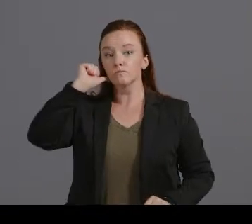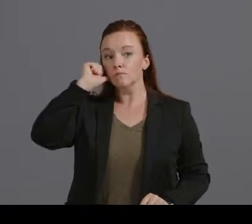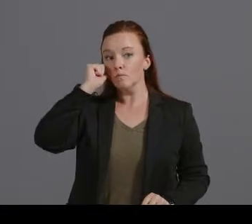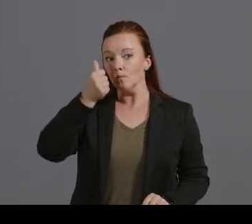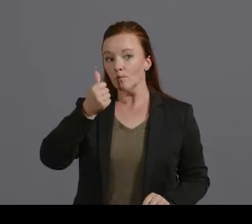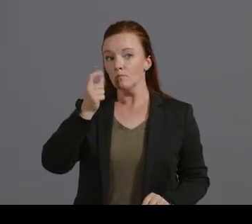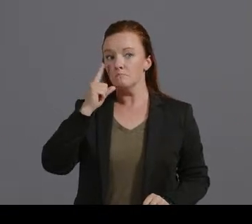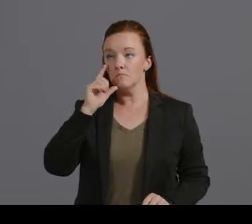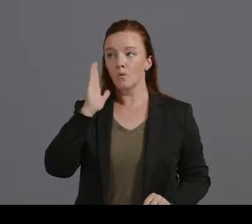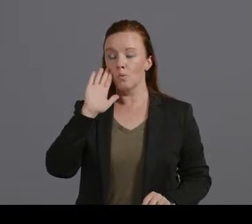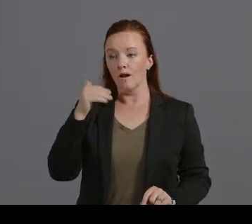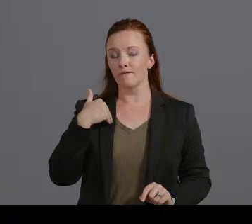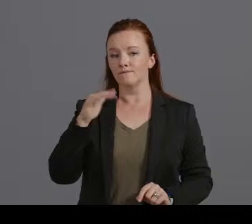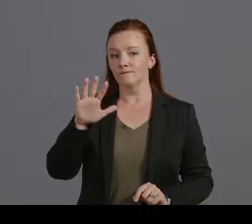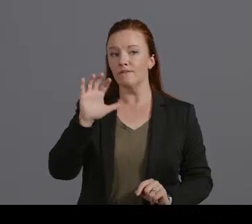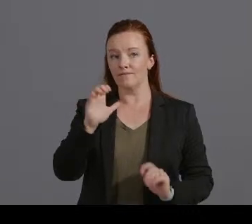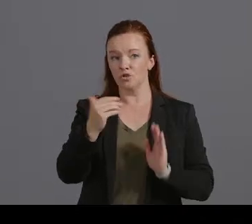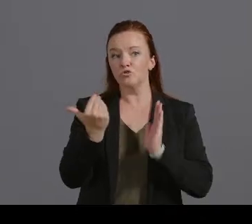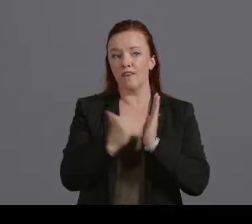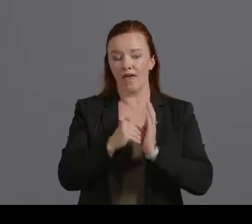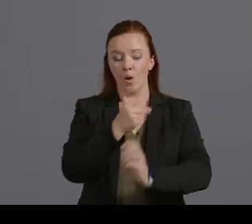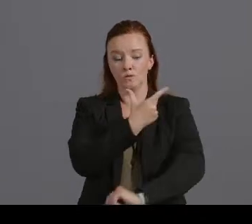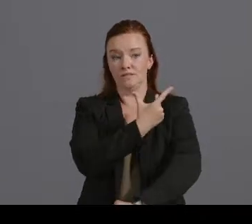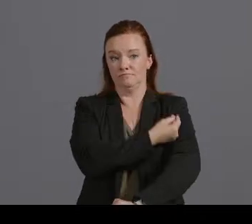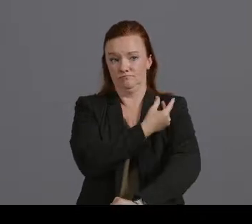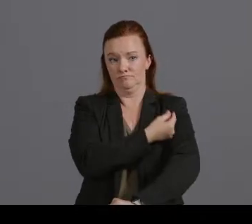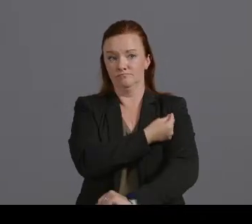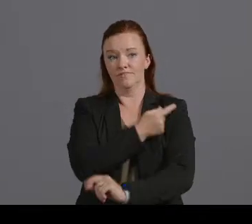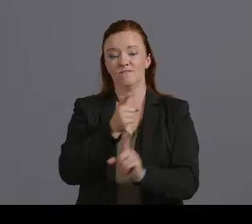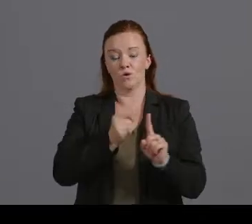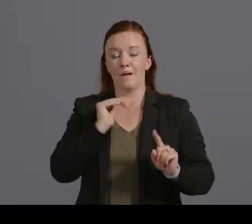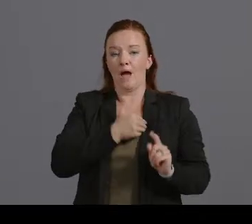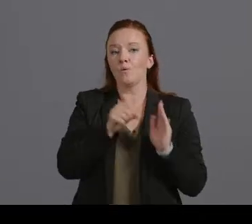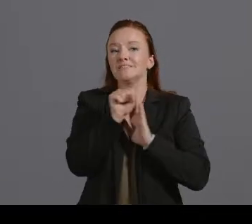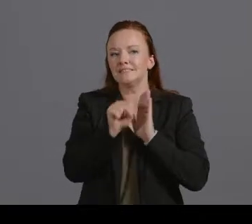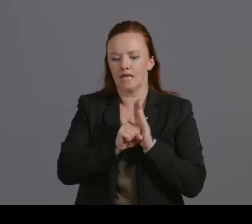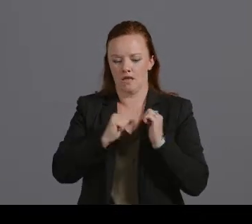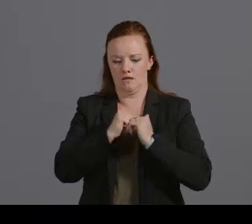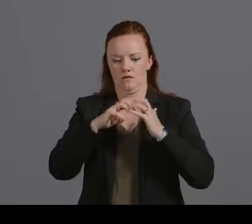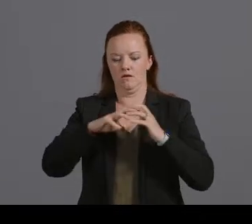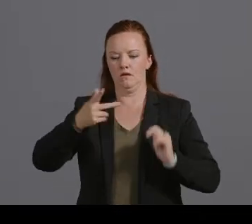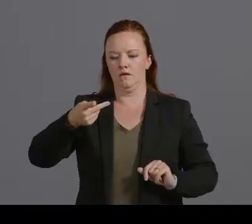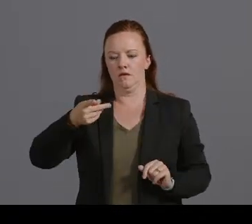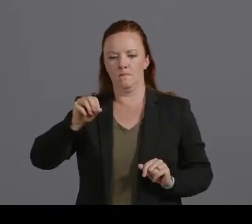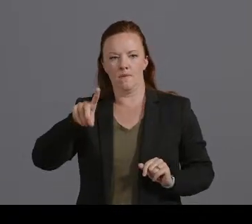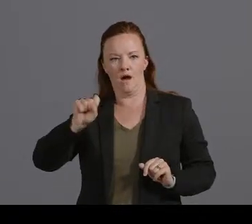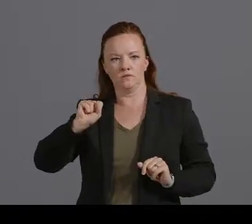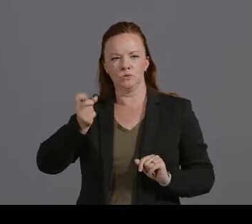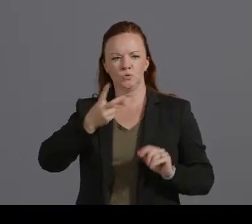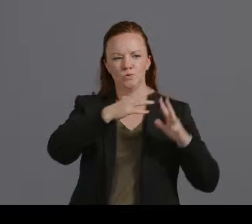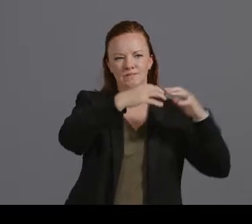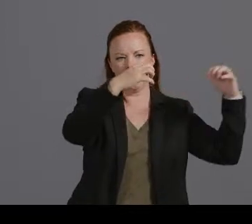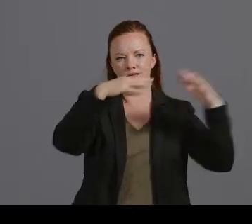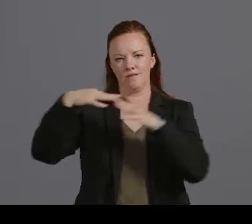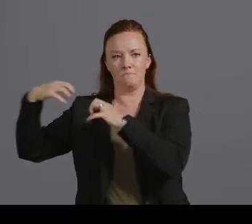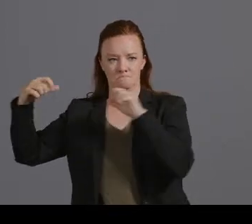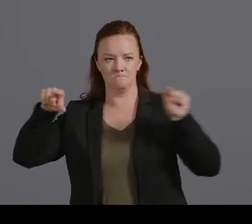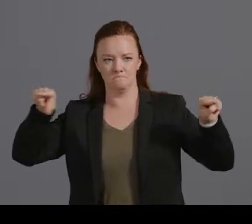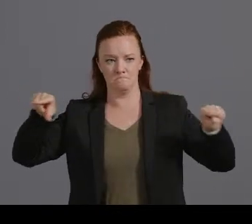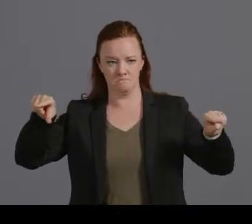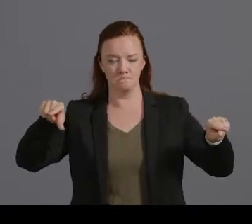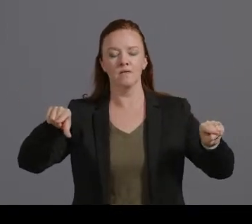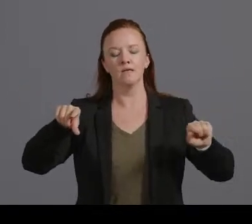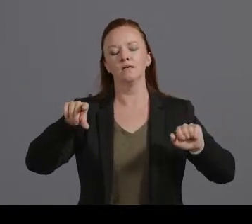hit 500,000 doses administered at our state pods. So the state pods have been responsible for about 25% of